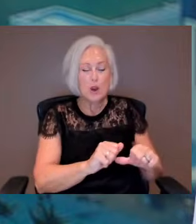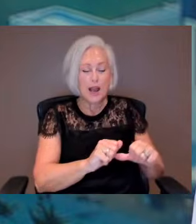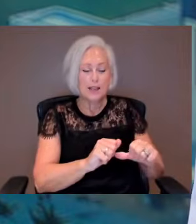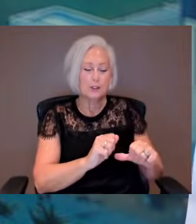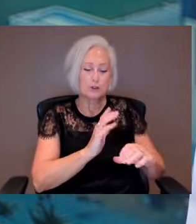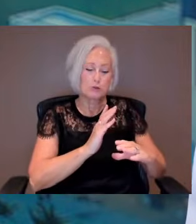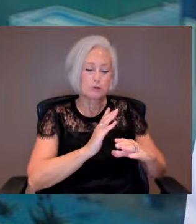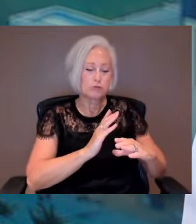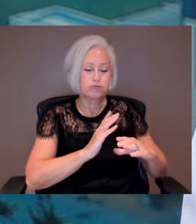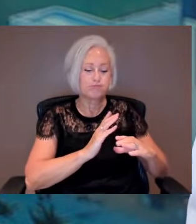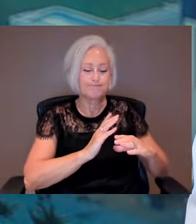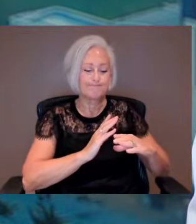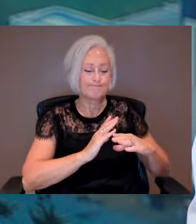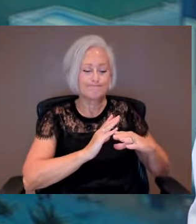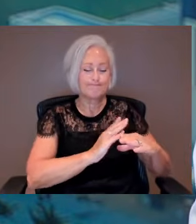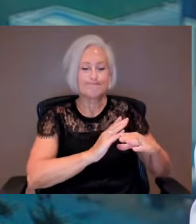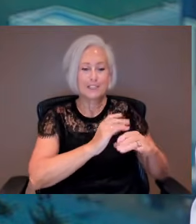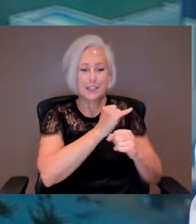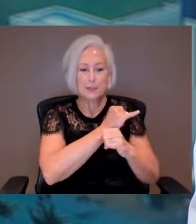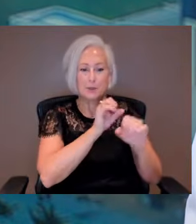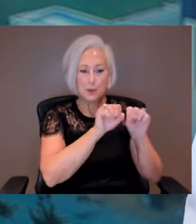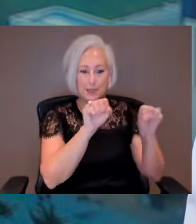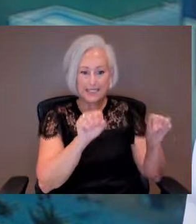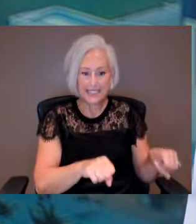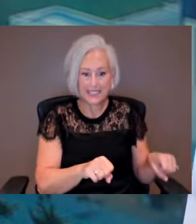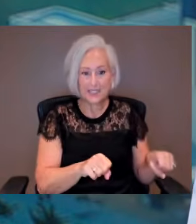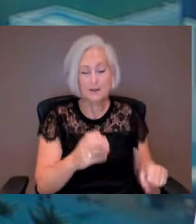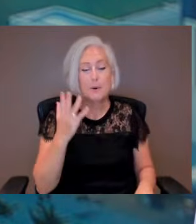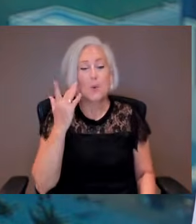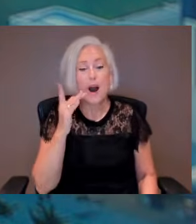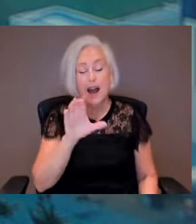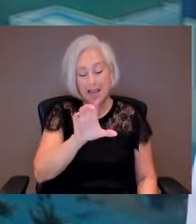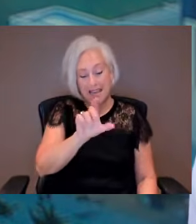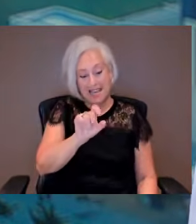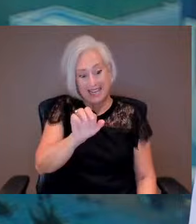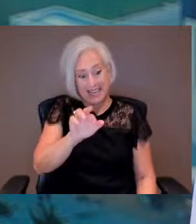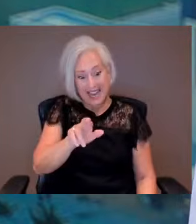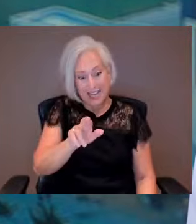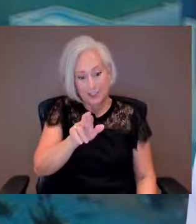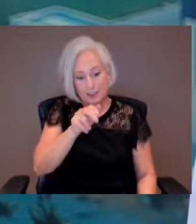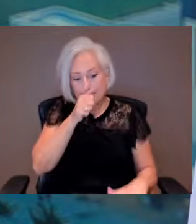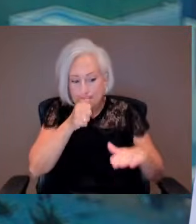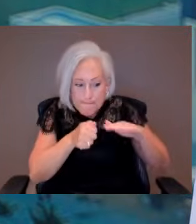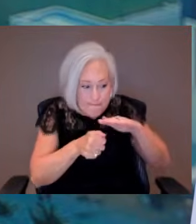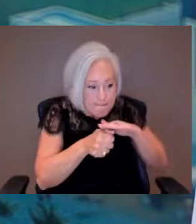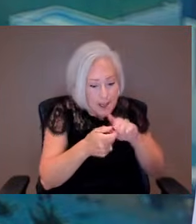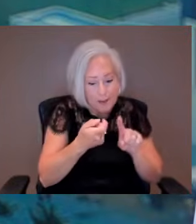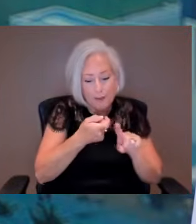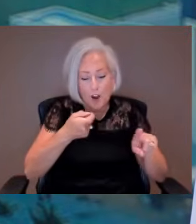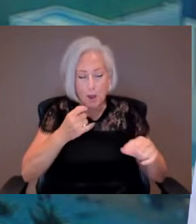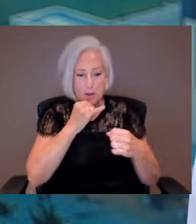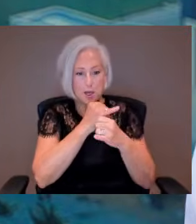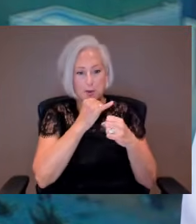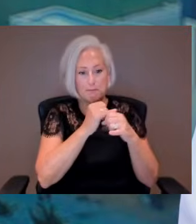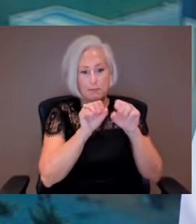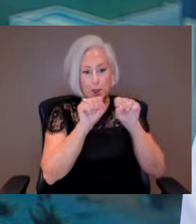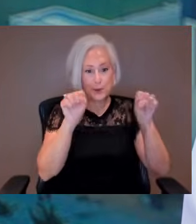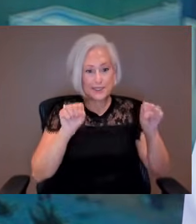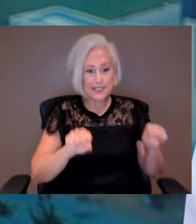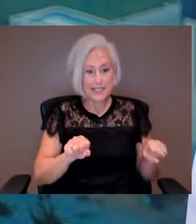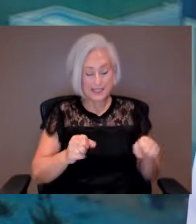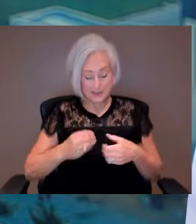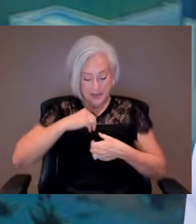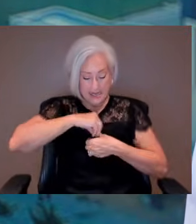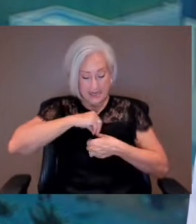immune system and can kind of put the brakes on the car, even though we have cells all floating around in our body all the time that have natural anti-cancer